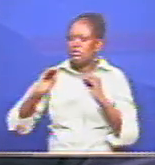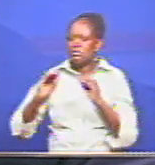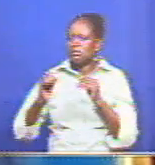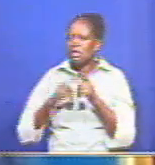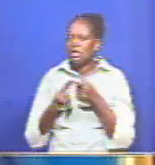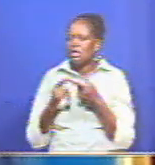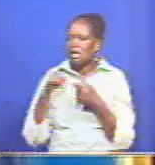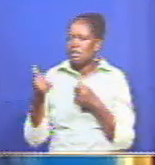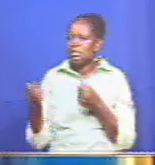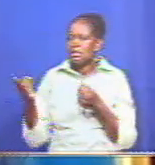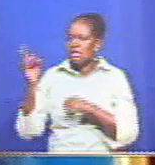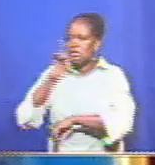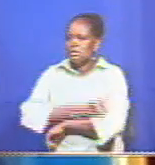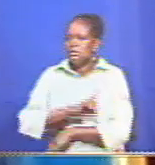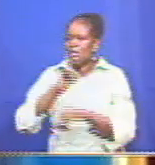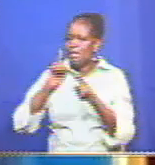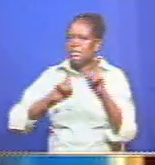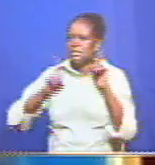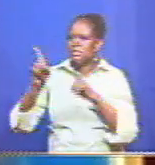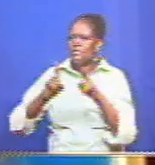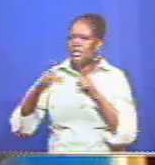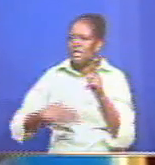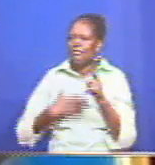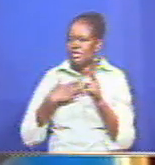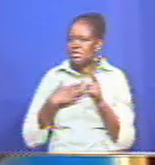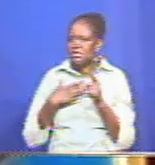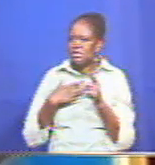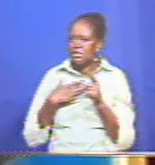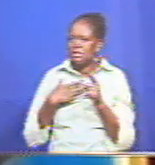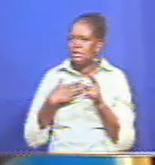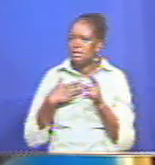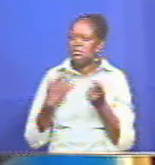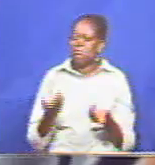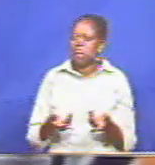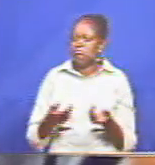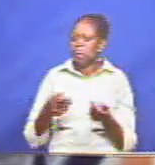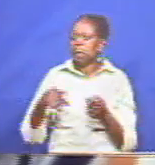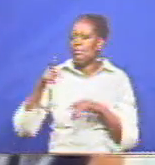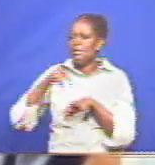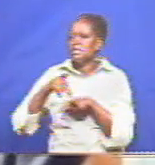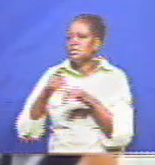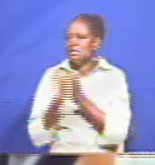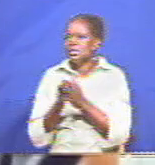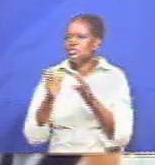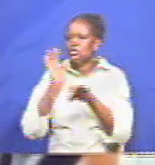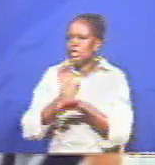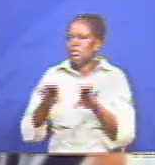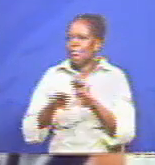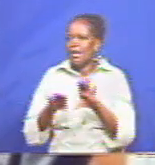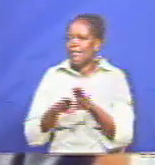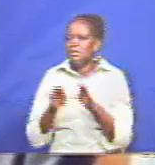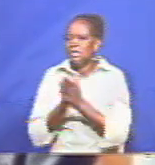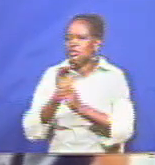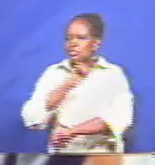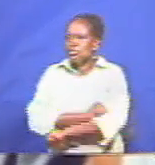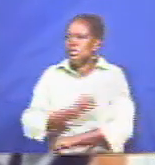then the rest, I have to travel and visit the parishes and the faithful mm-hmm. and the schools. In other places